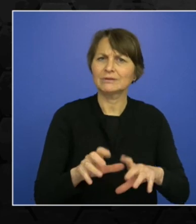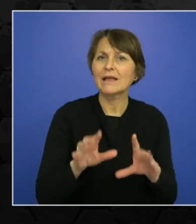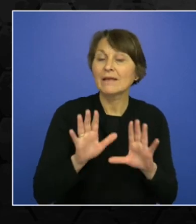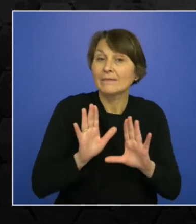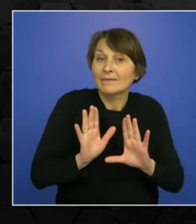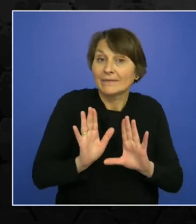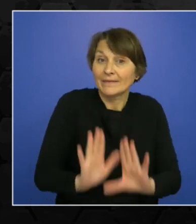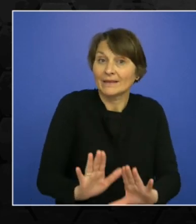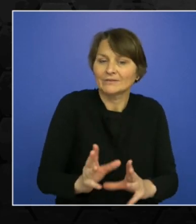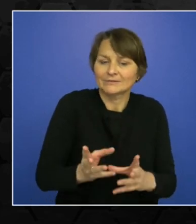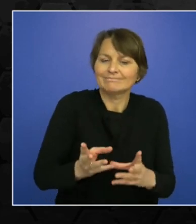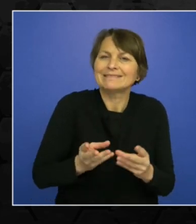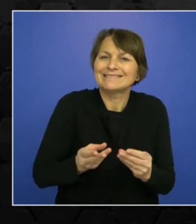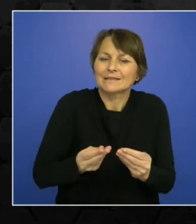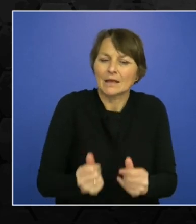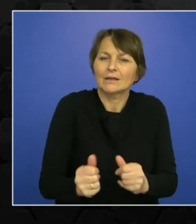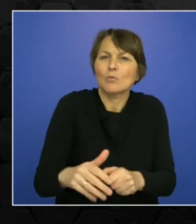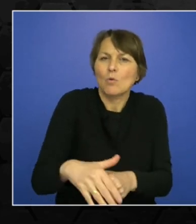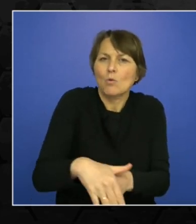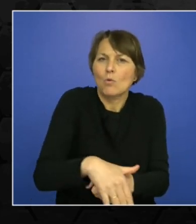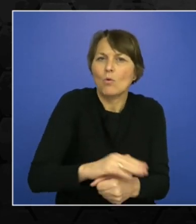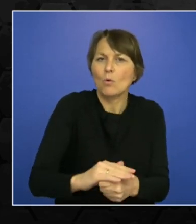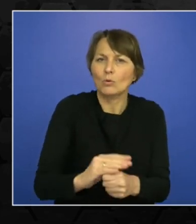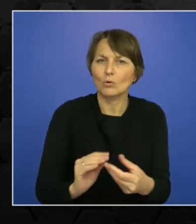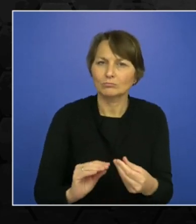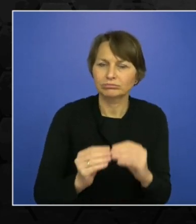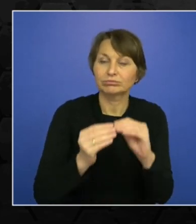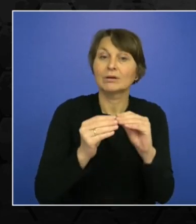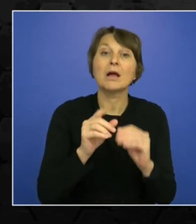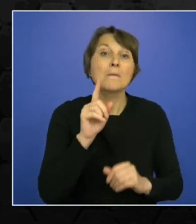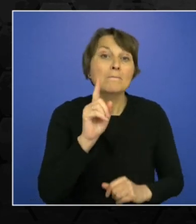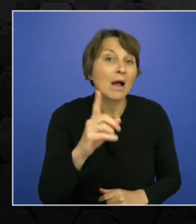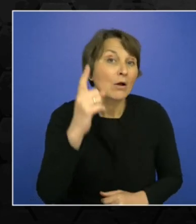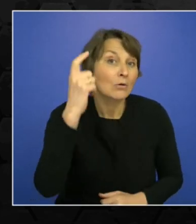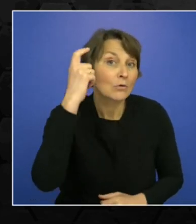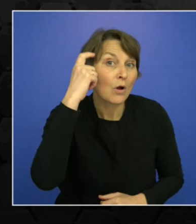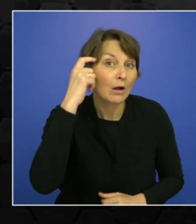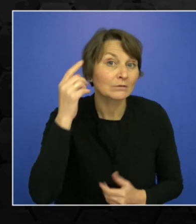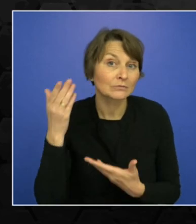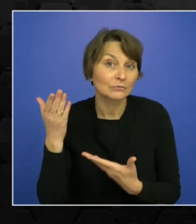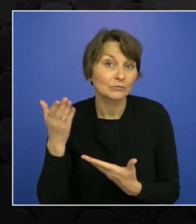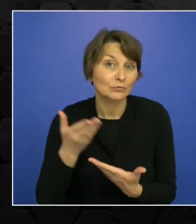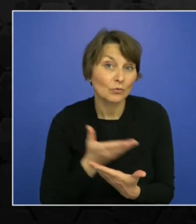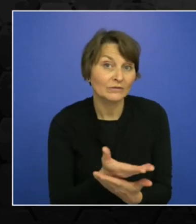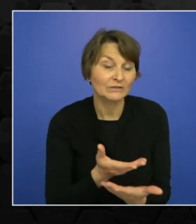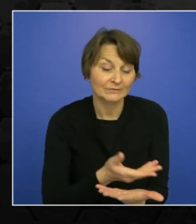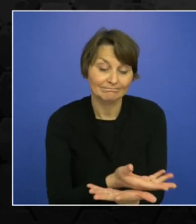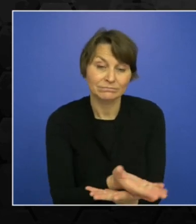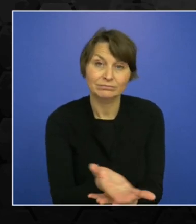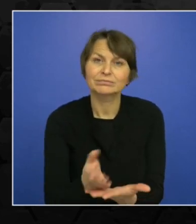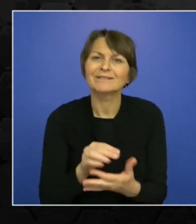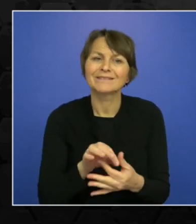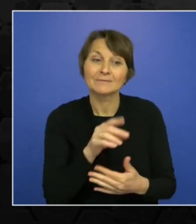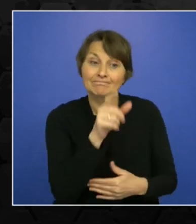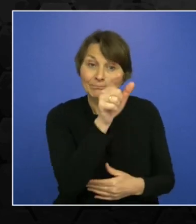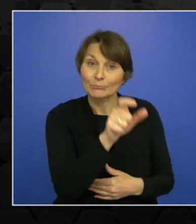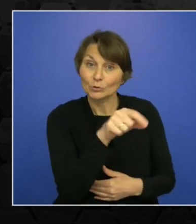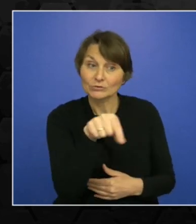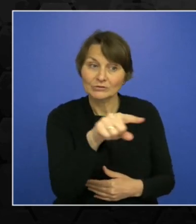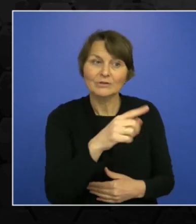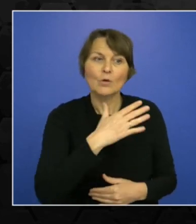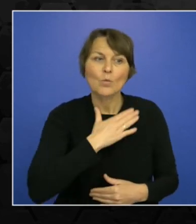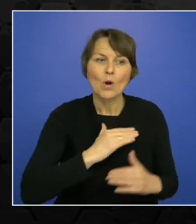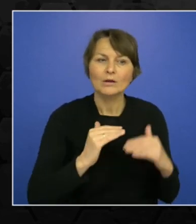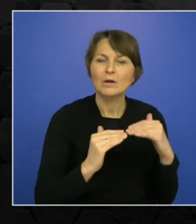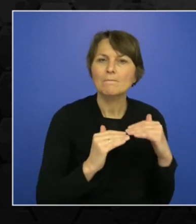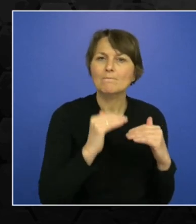code development, but cognitive services might be more related to the people who want to have more access to